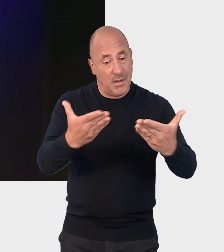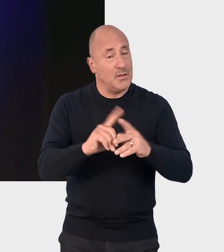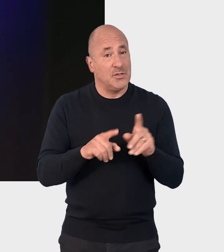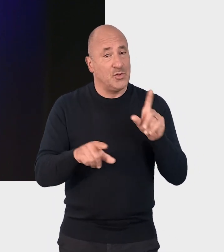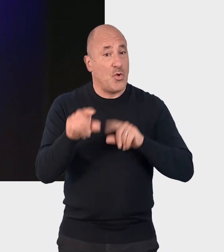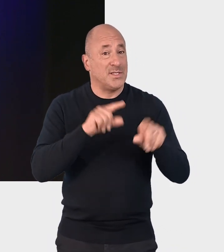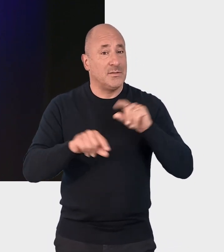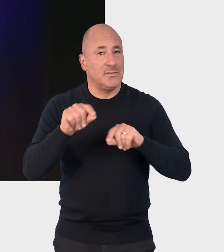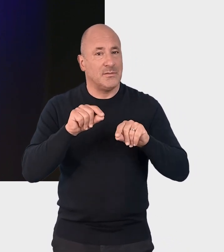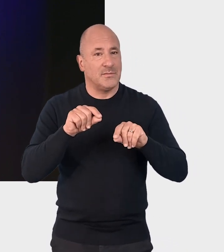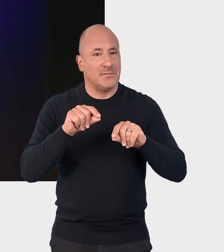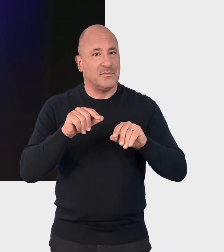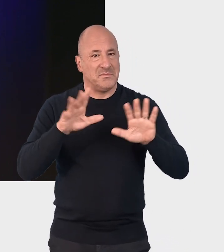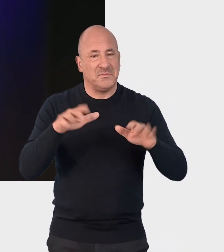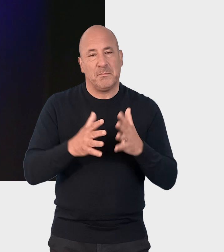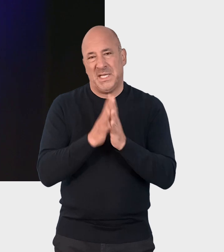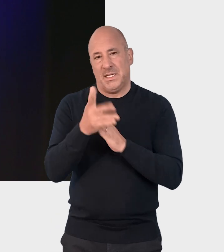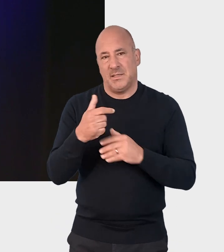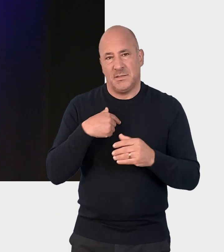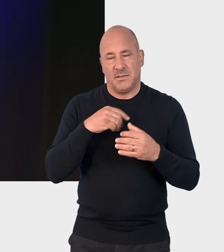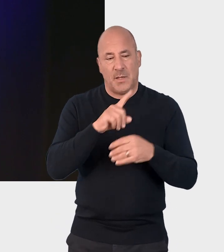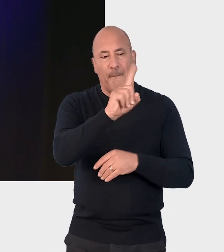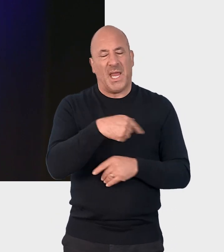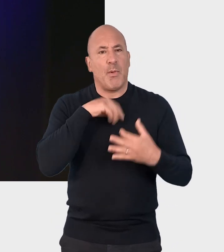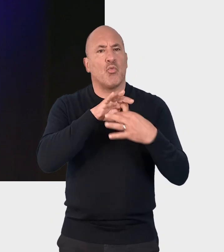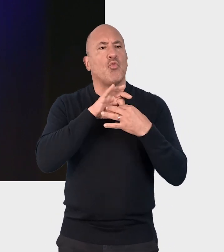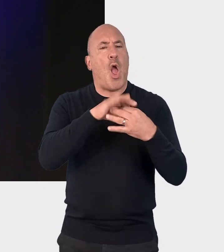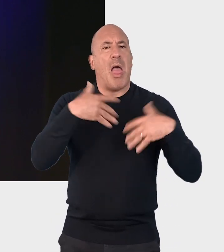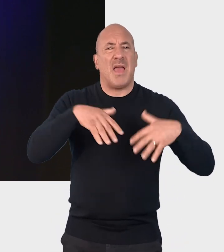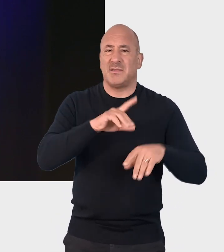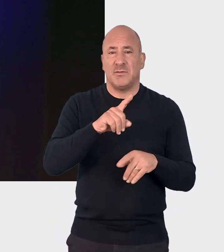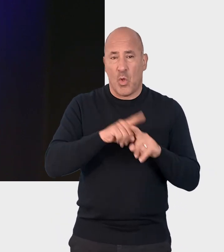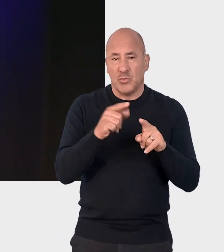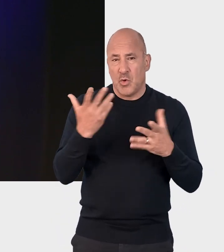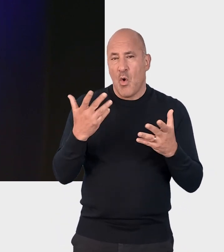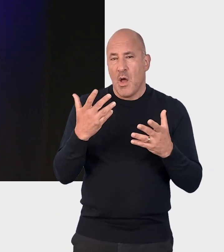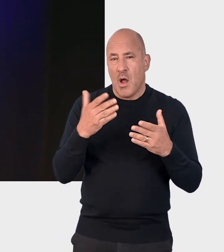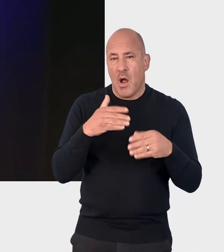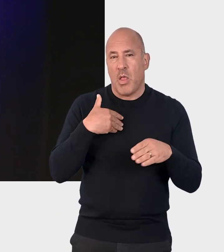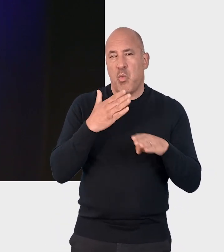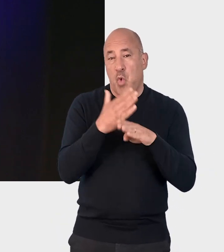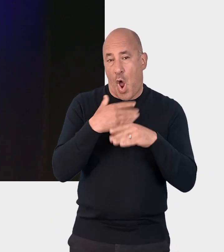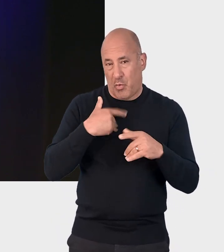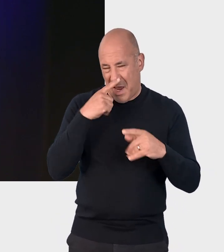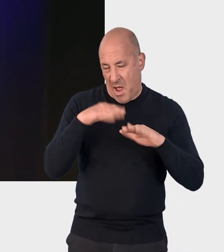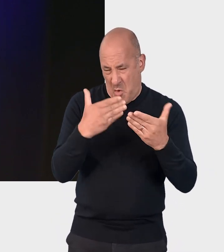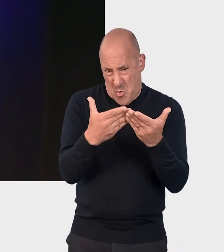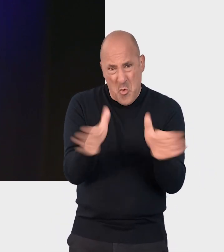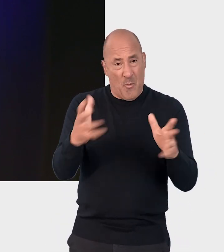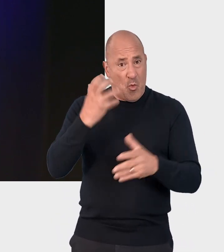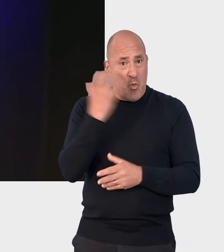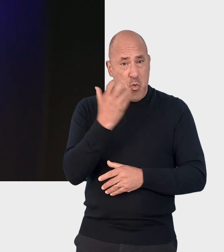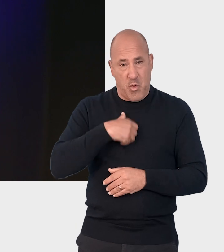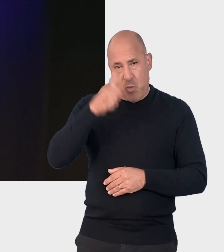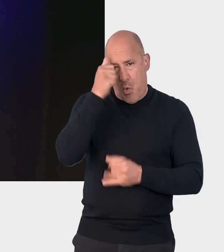thing. So it's about choice. It's not just about how we work with people, it's also about the breadth of impact the work can